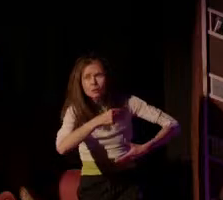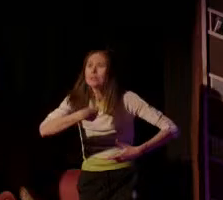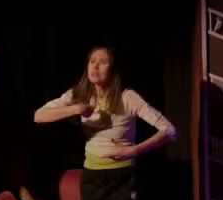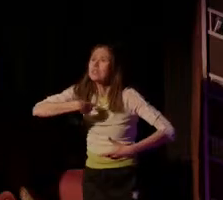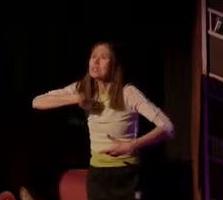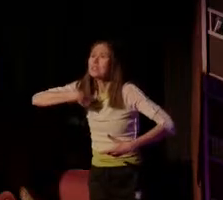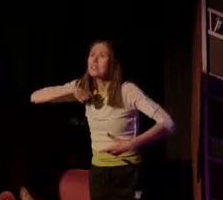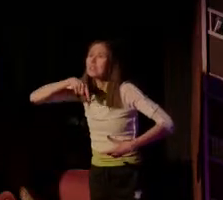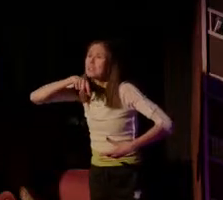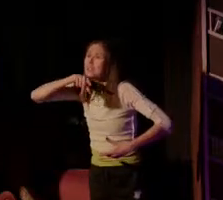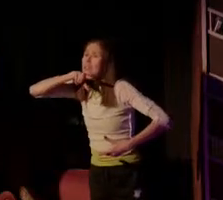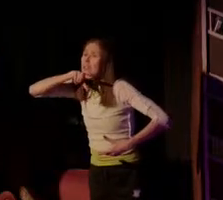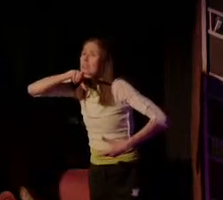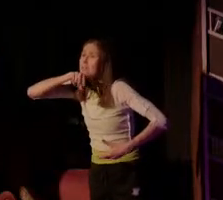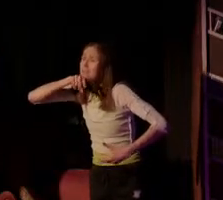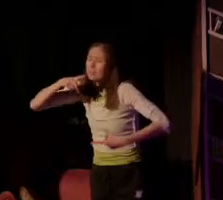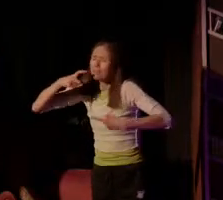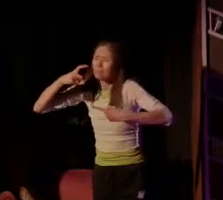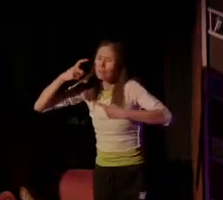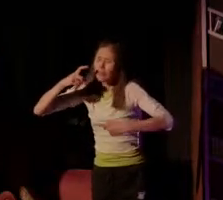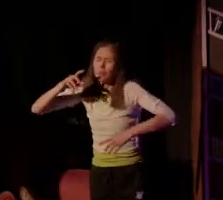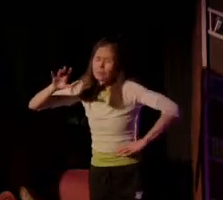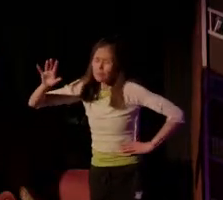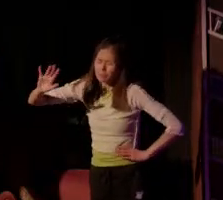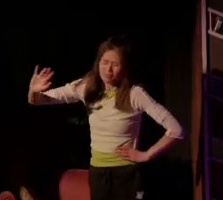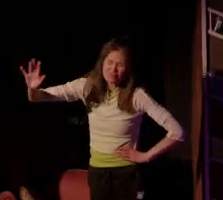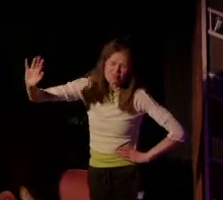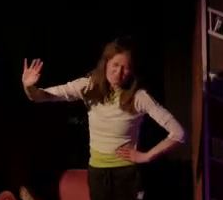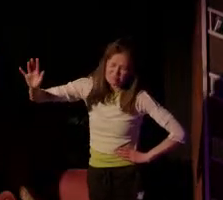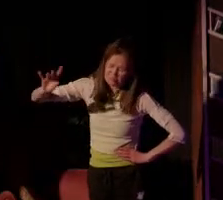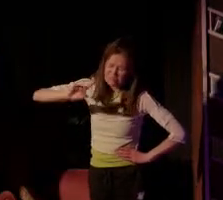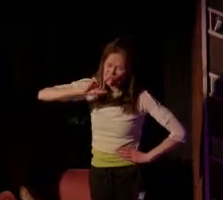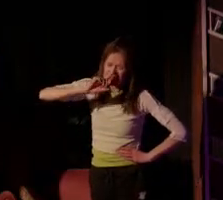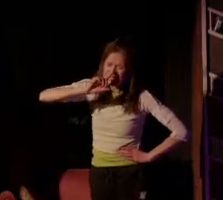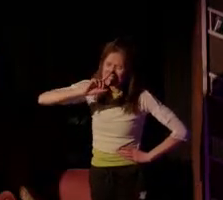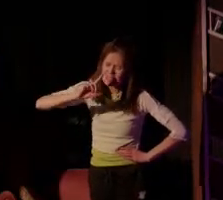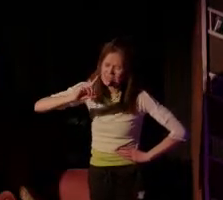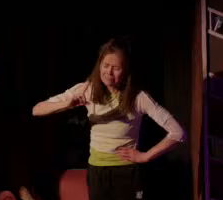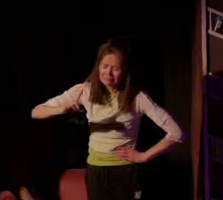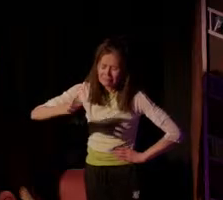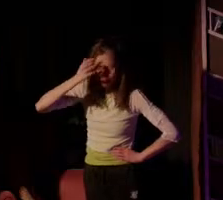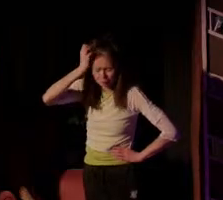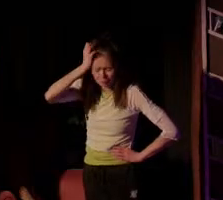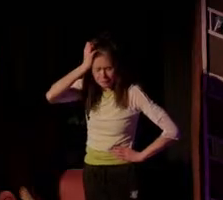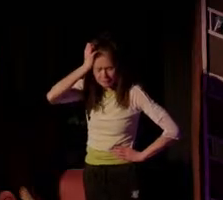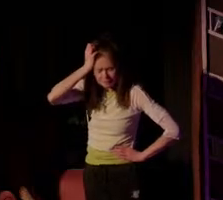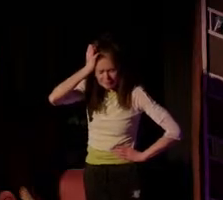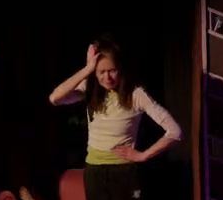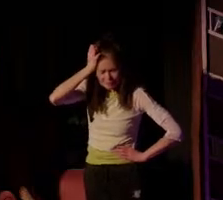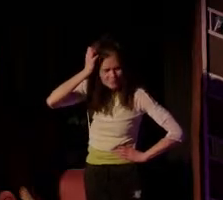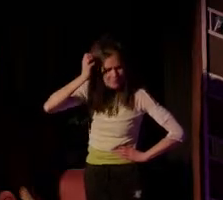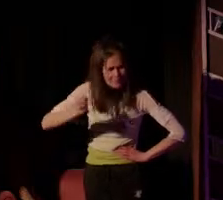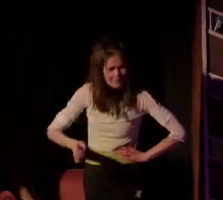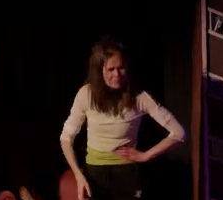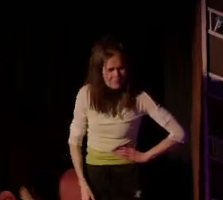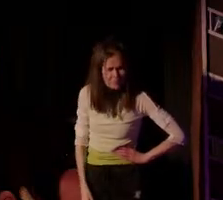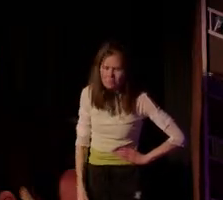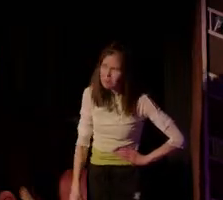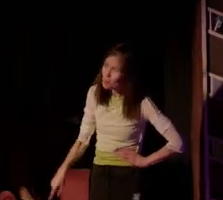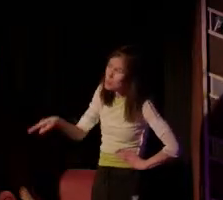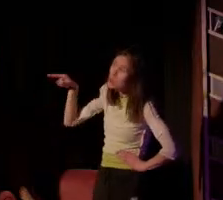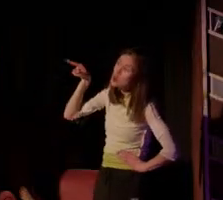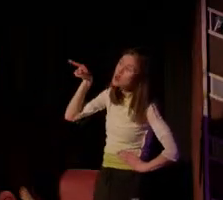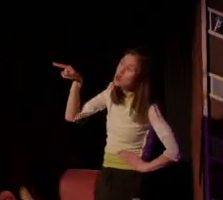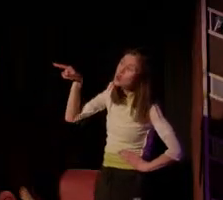speak, or think, or dare to know that which I know, sir. You have undone a woman